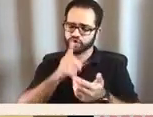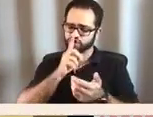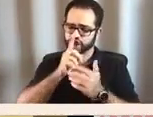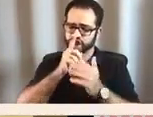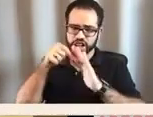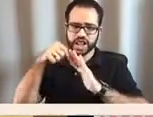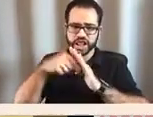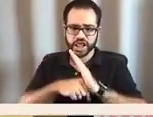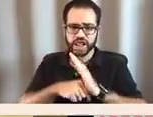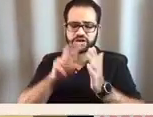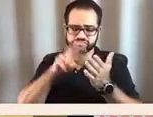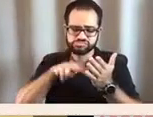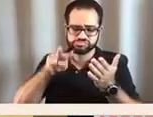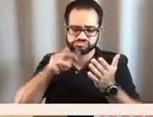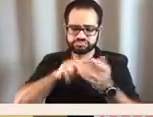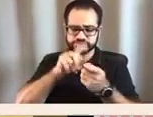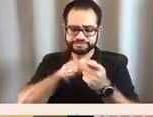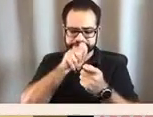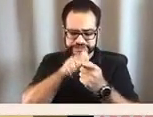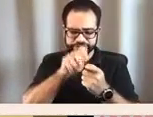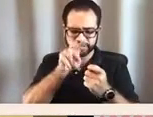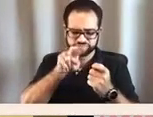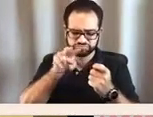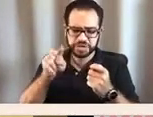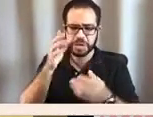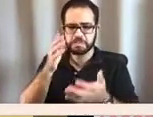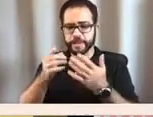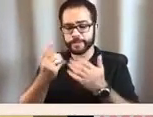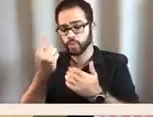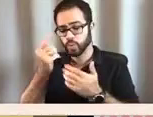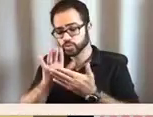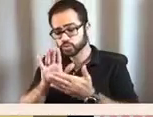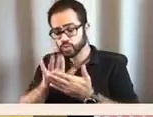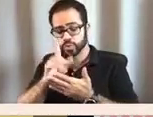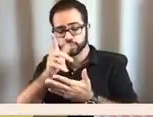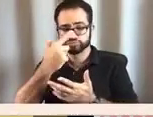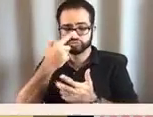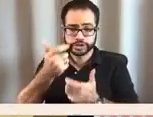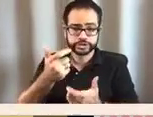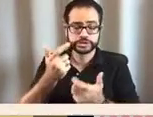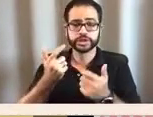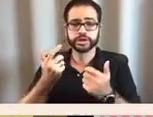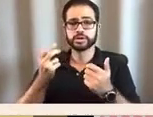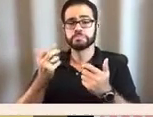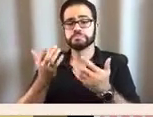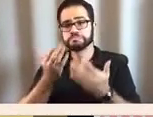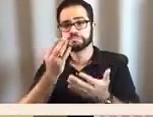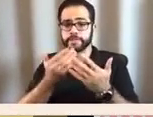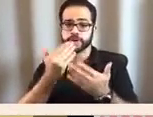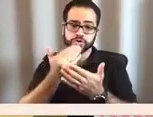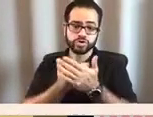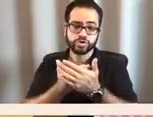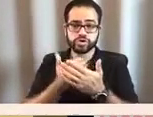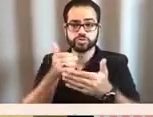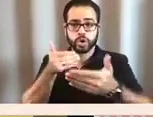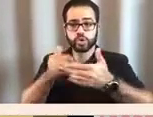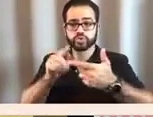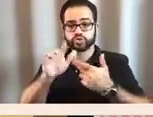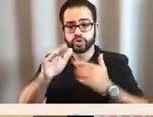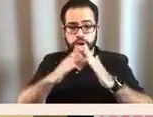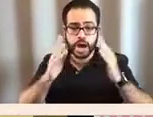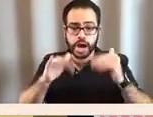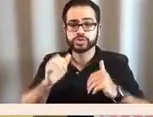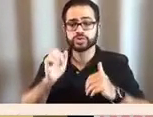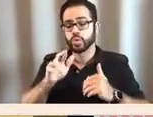really look specifically at maybe a school that you're interested in that might be near your home, or